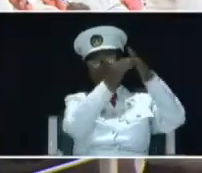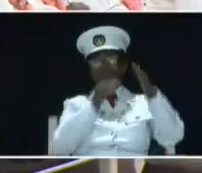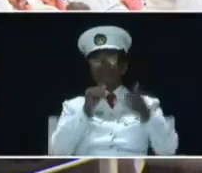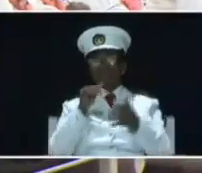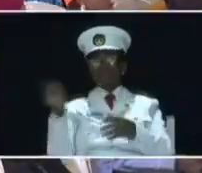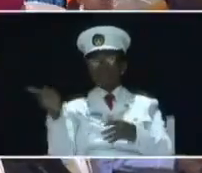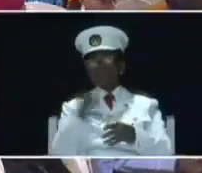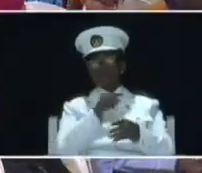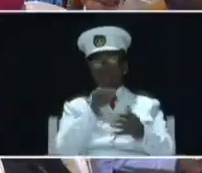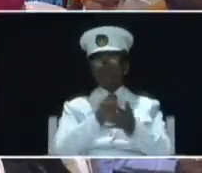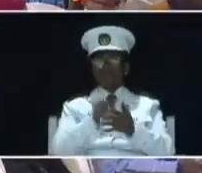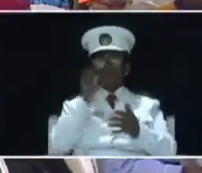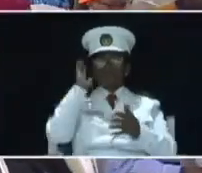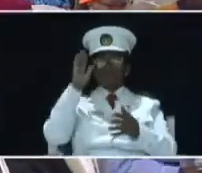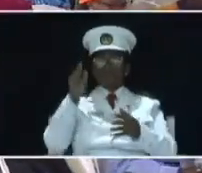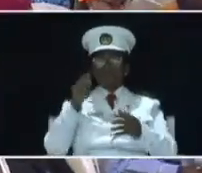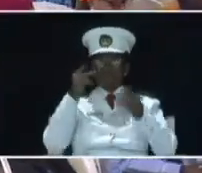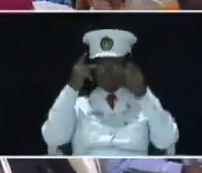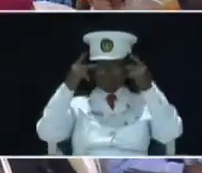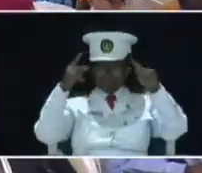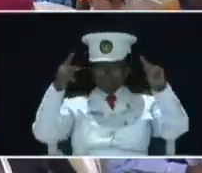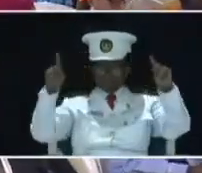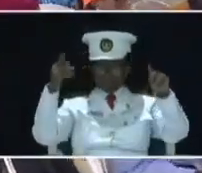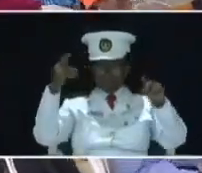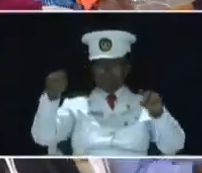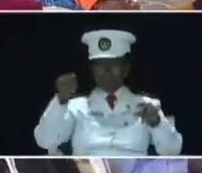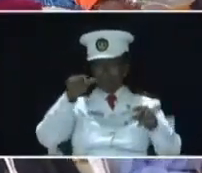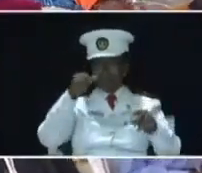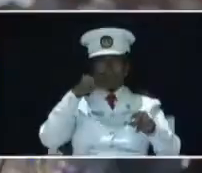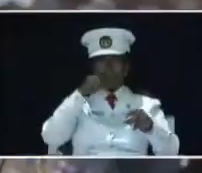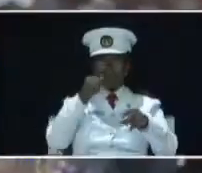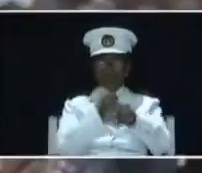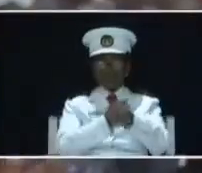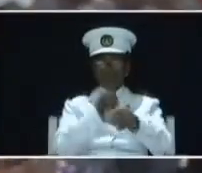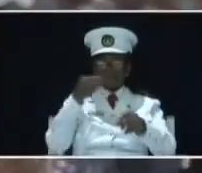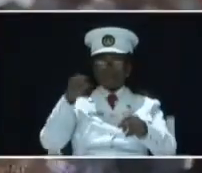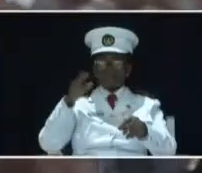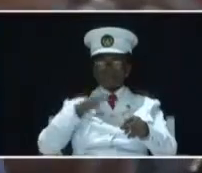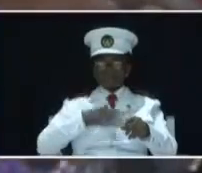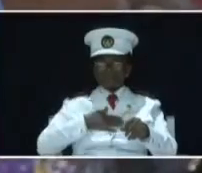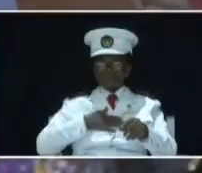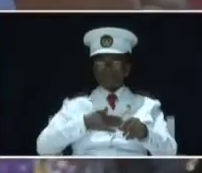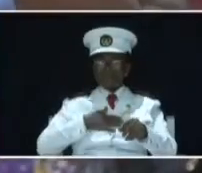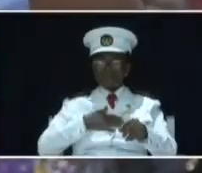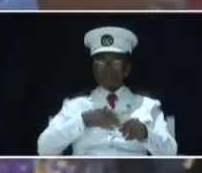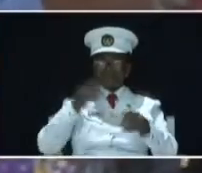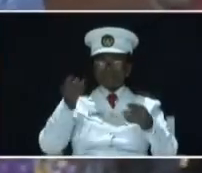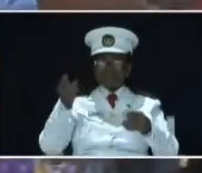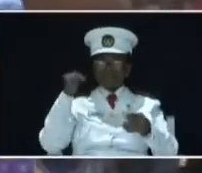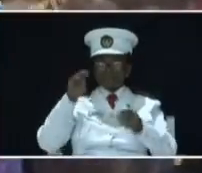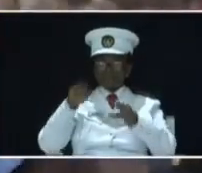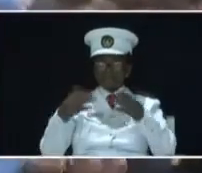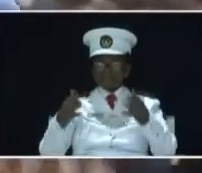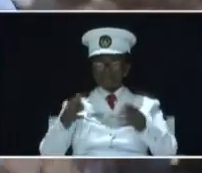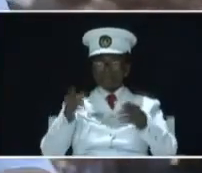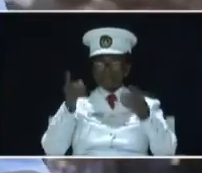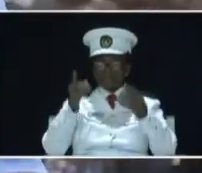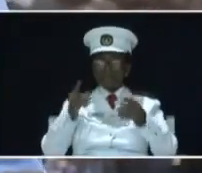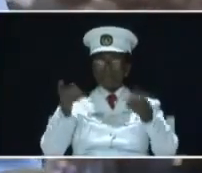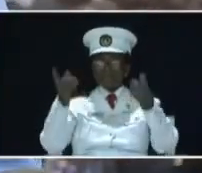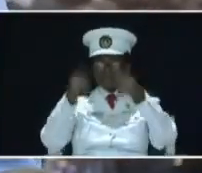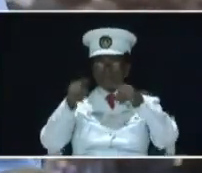A daughter of mine was giving a testimony of what happened when she was just a small girl.